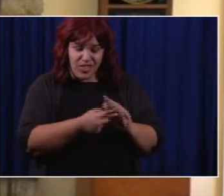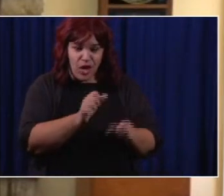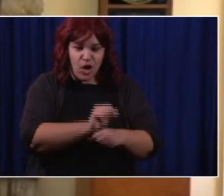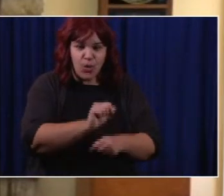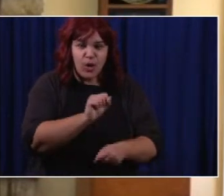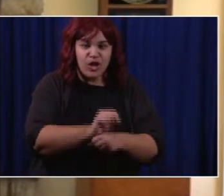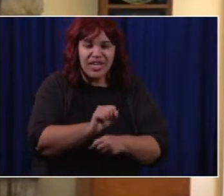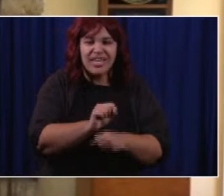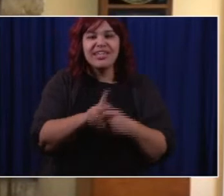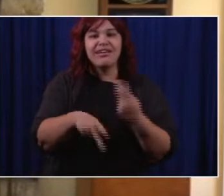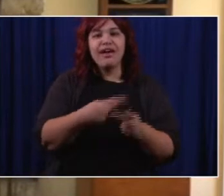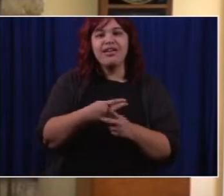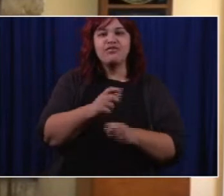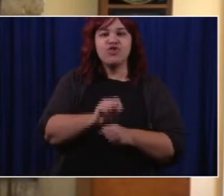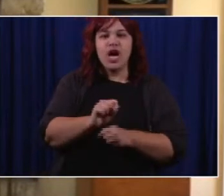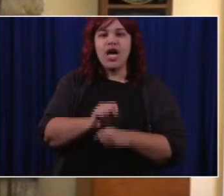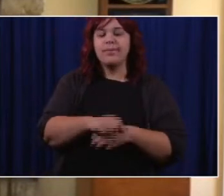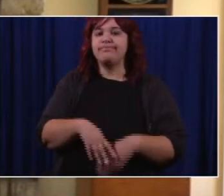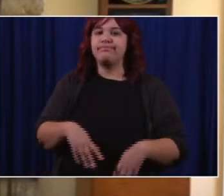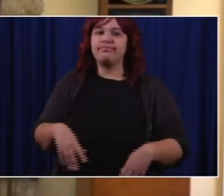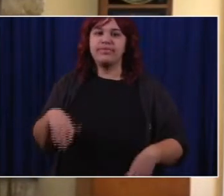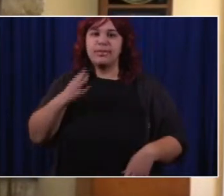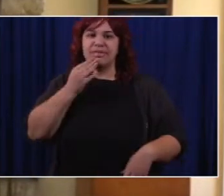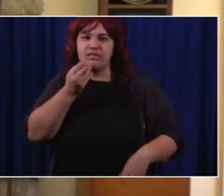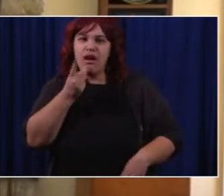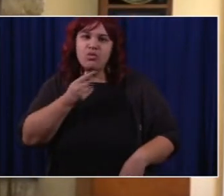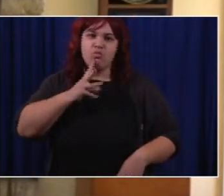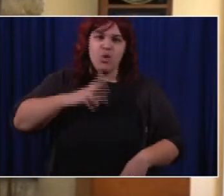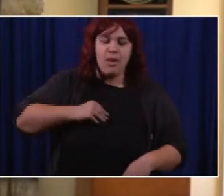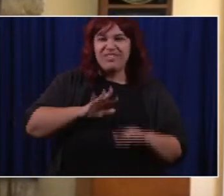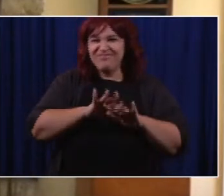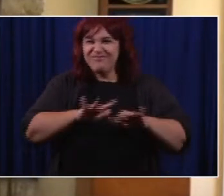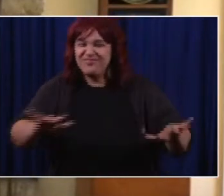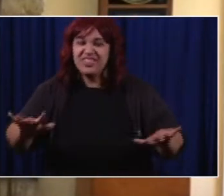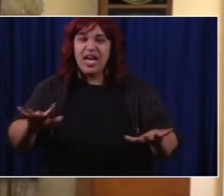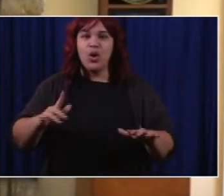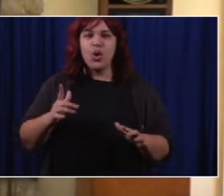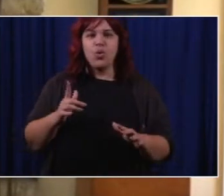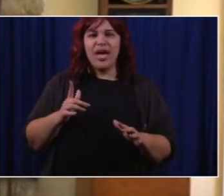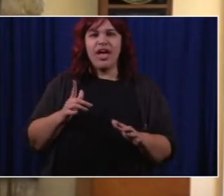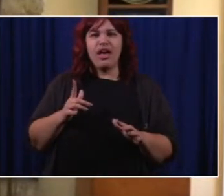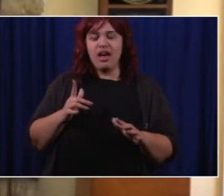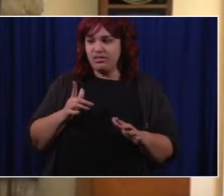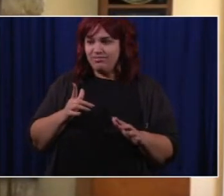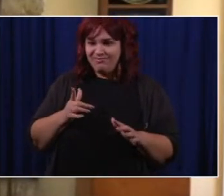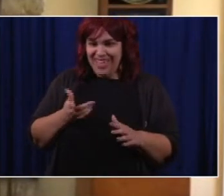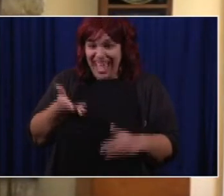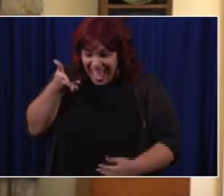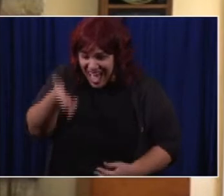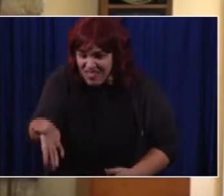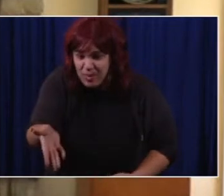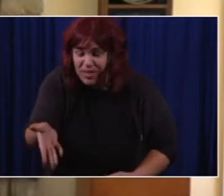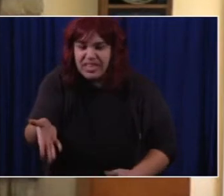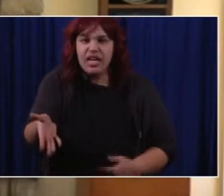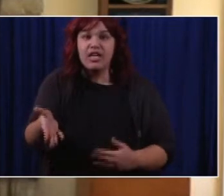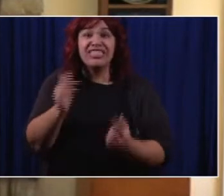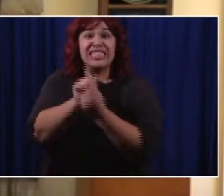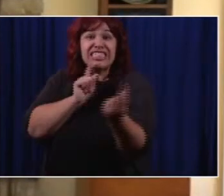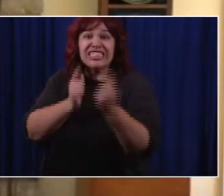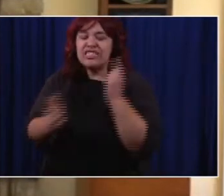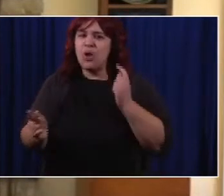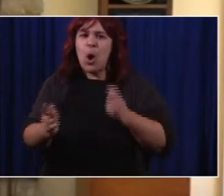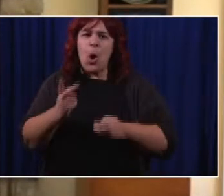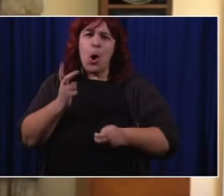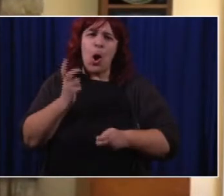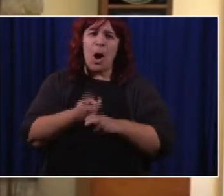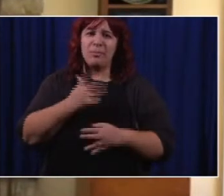they're living in settings where it's more difficult to socially distance? Yes.